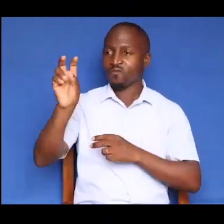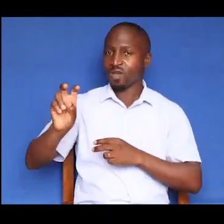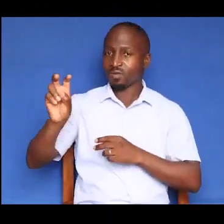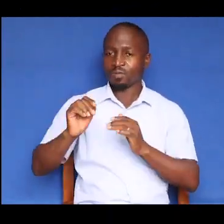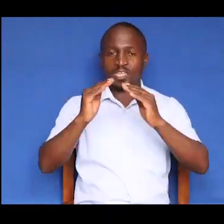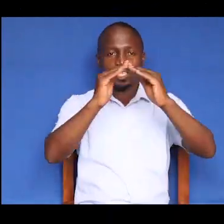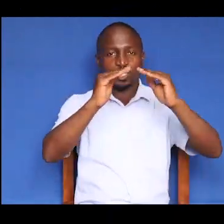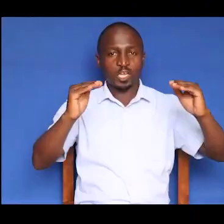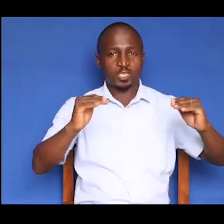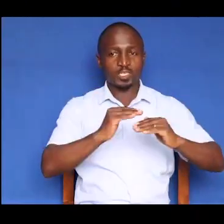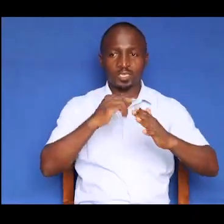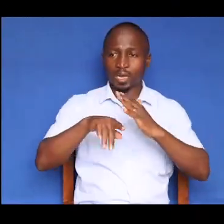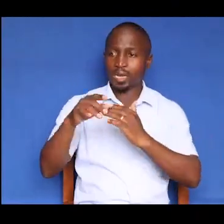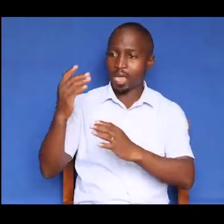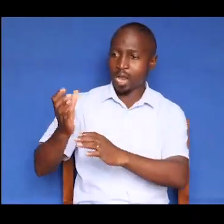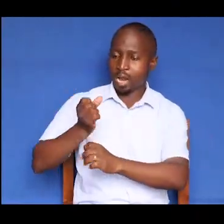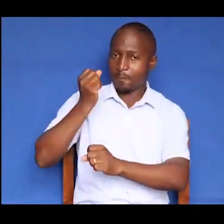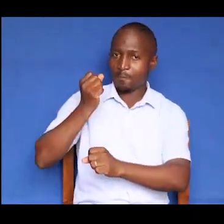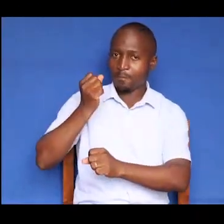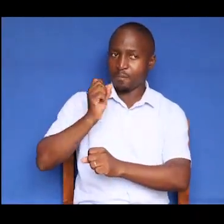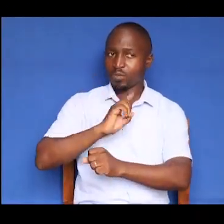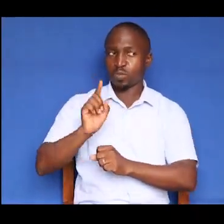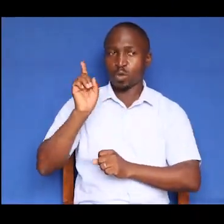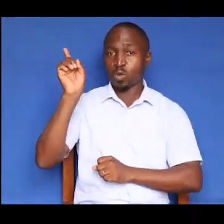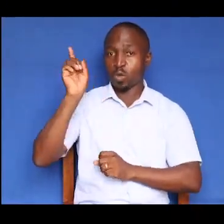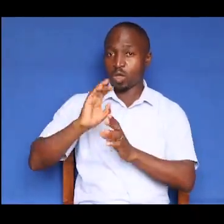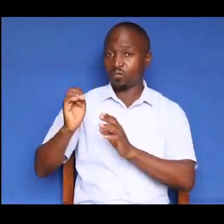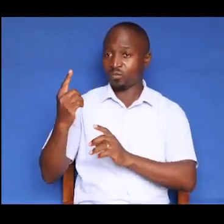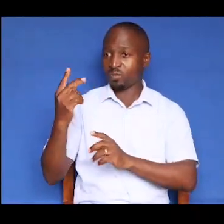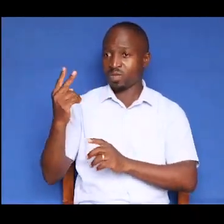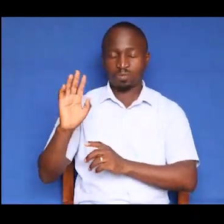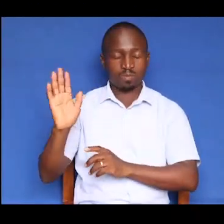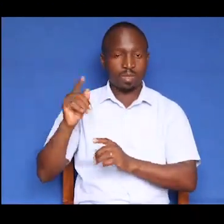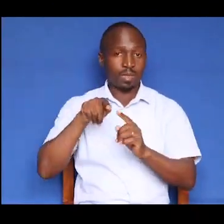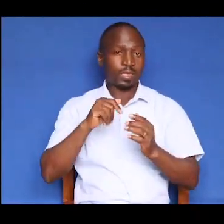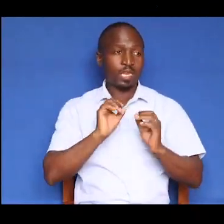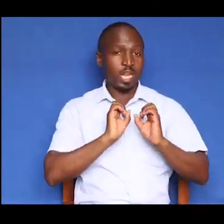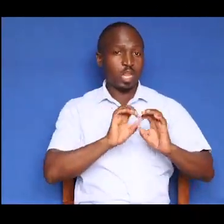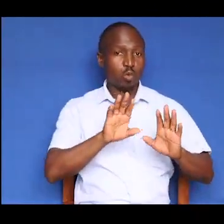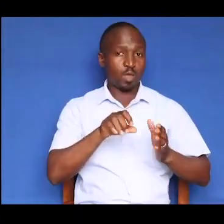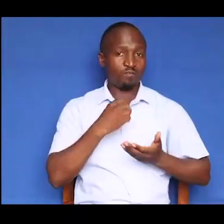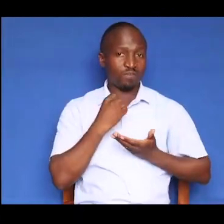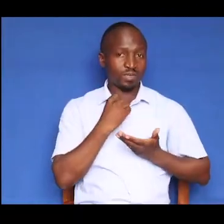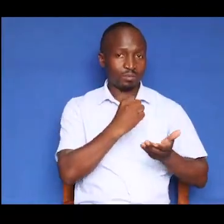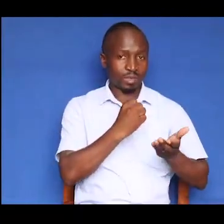change in income, and notice this amount, because this is not a change in investment. This is a new